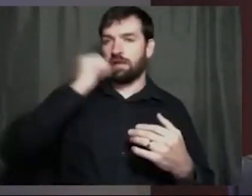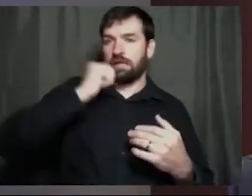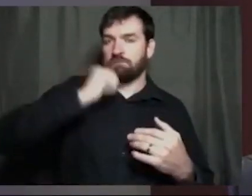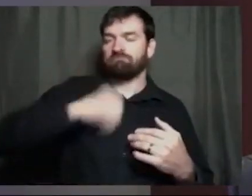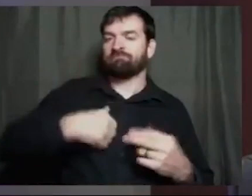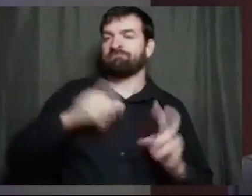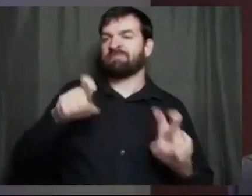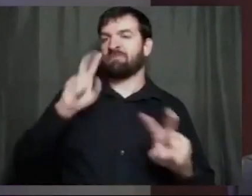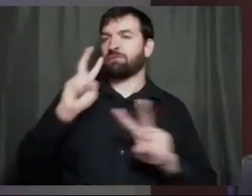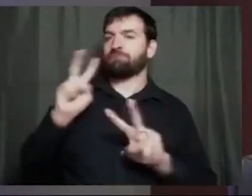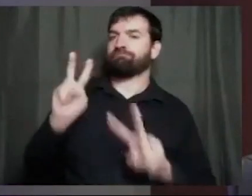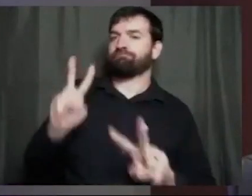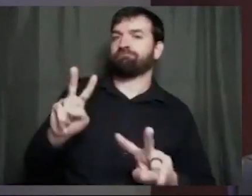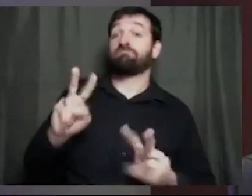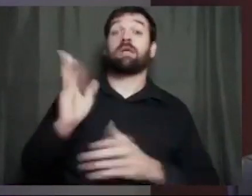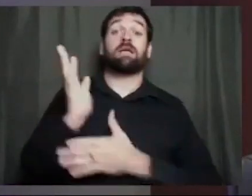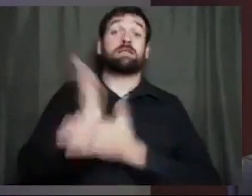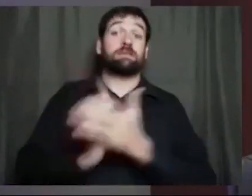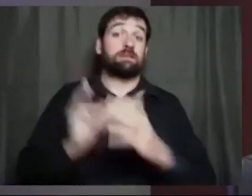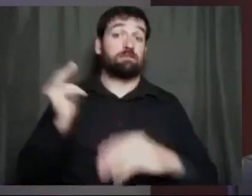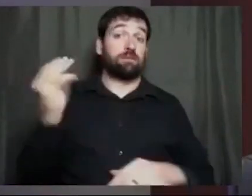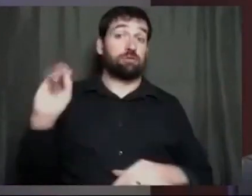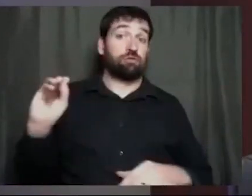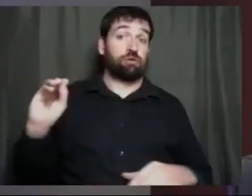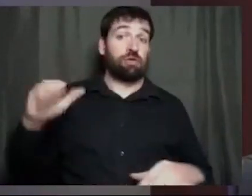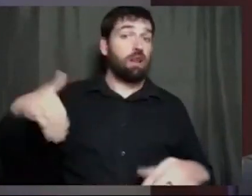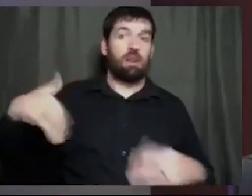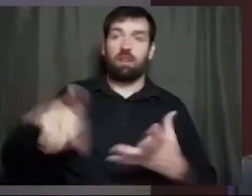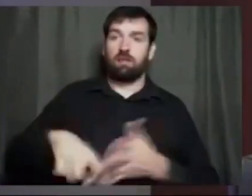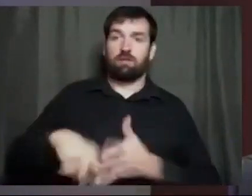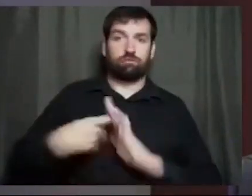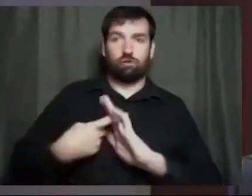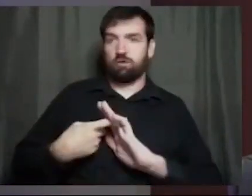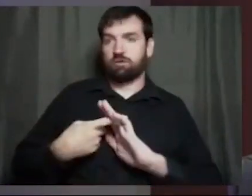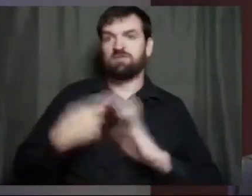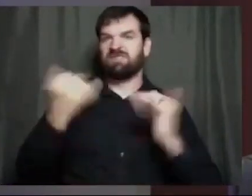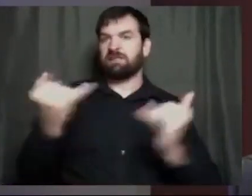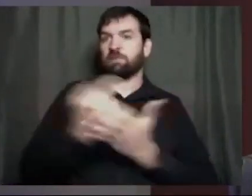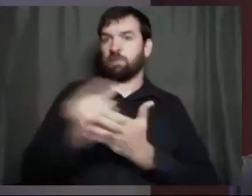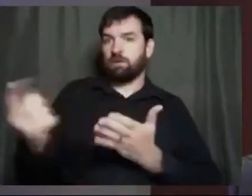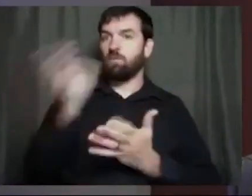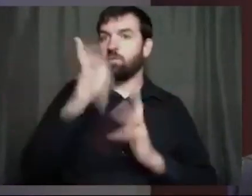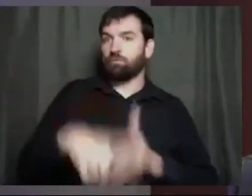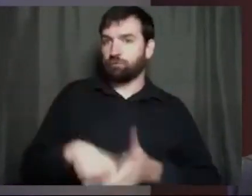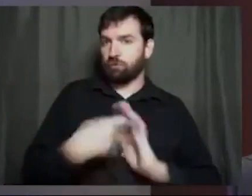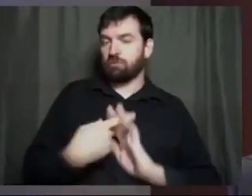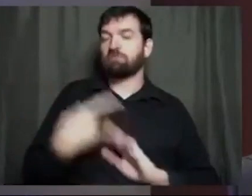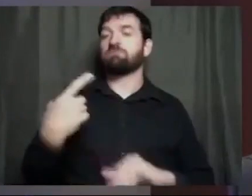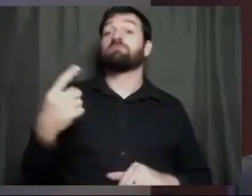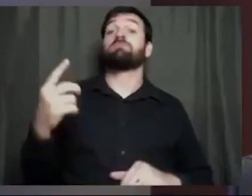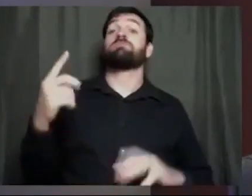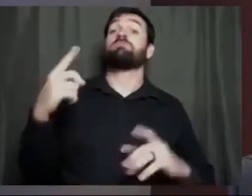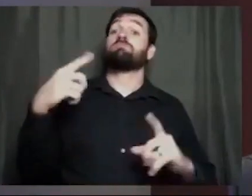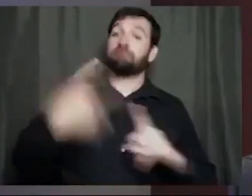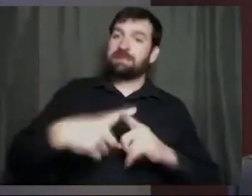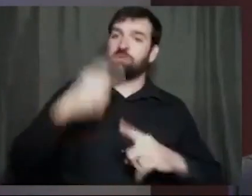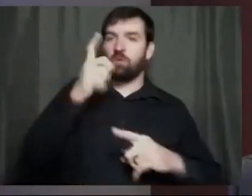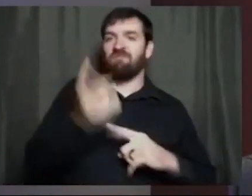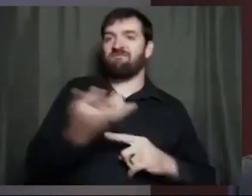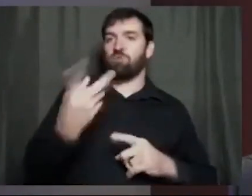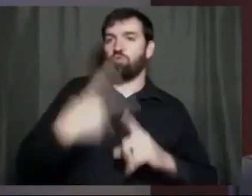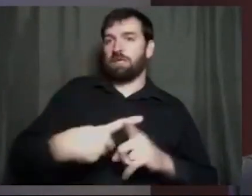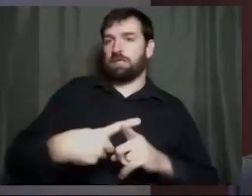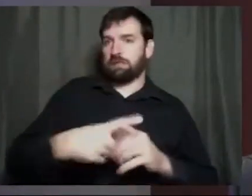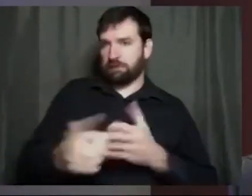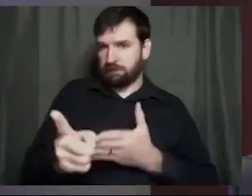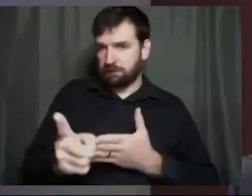districts on the Missouri side that still haven't quite started yet. They start this week. And I think it's going to take us a couple weeks to see if we have an uptick in cases related